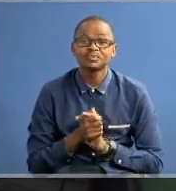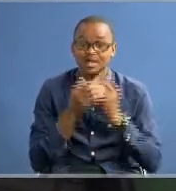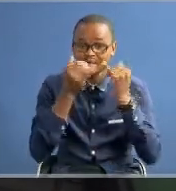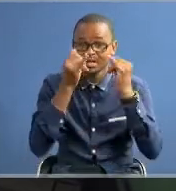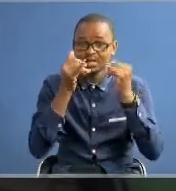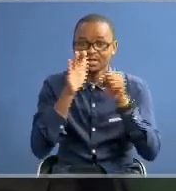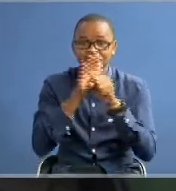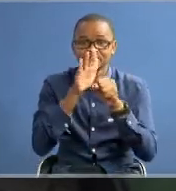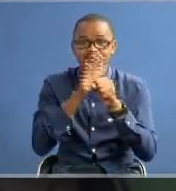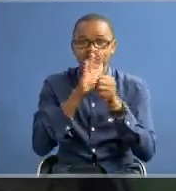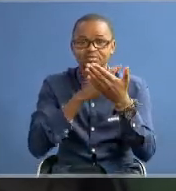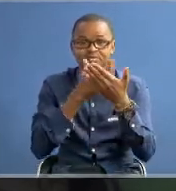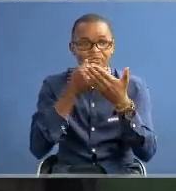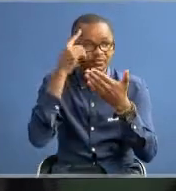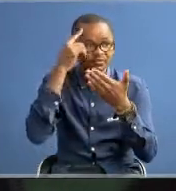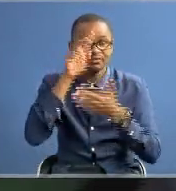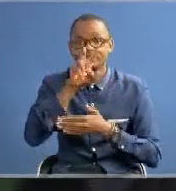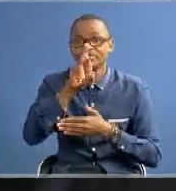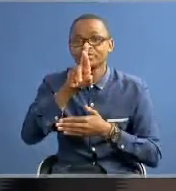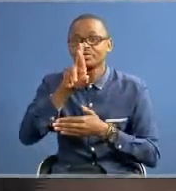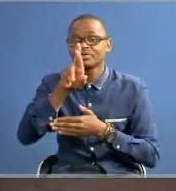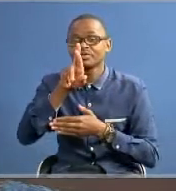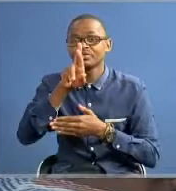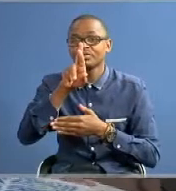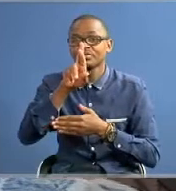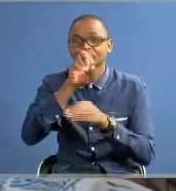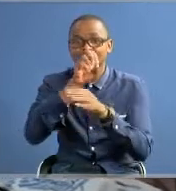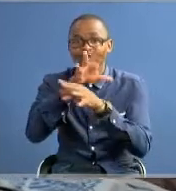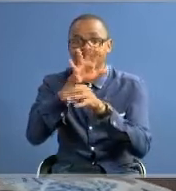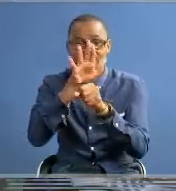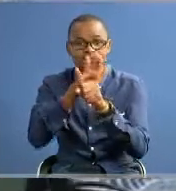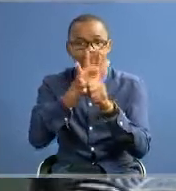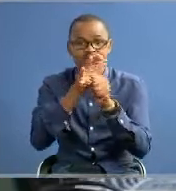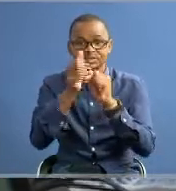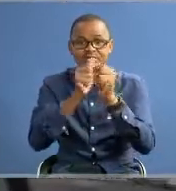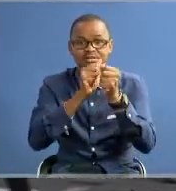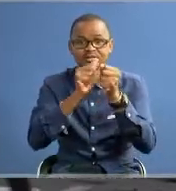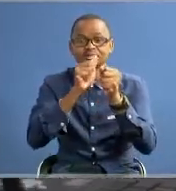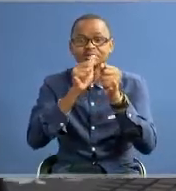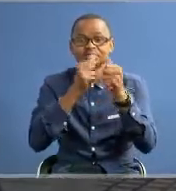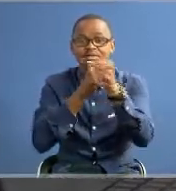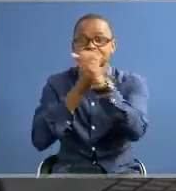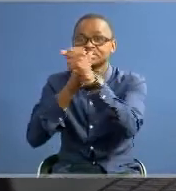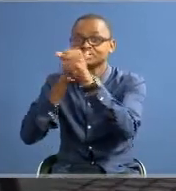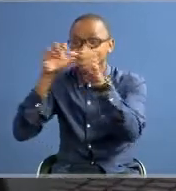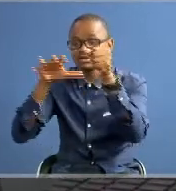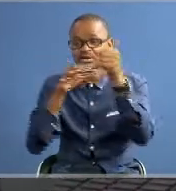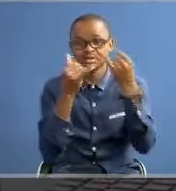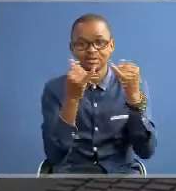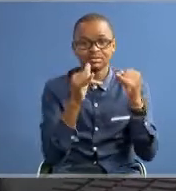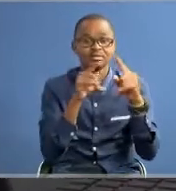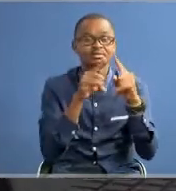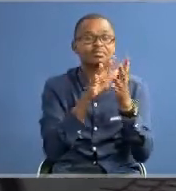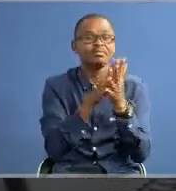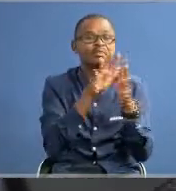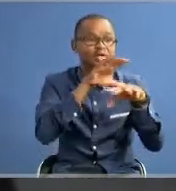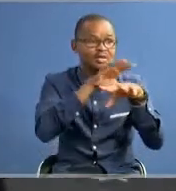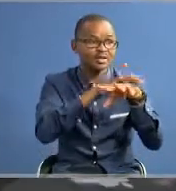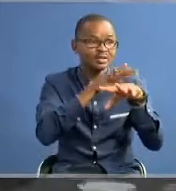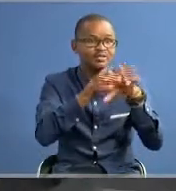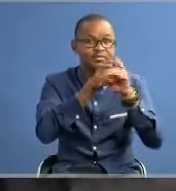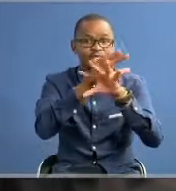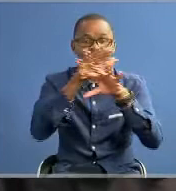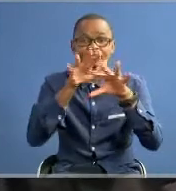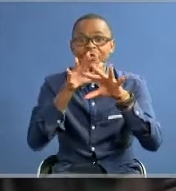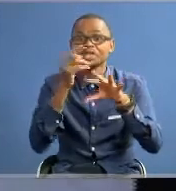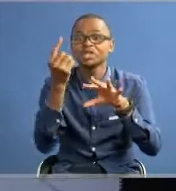Currently, the most popular application for VR is video games. There are a lot of games with the VR support on the market already, and more are getting released